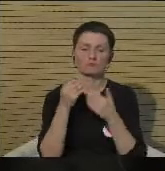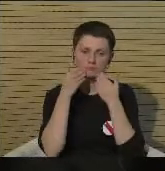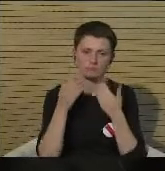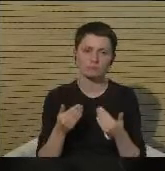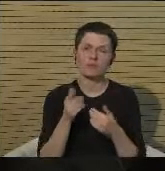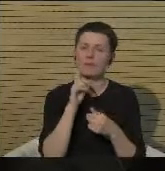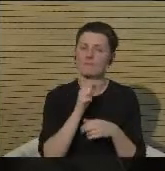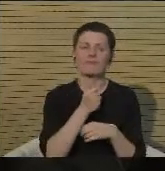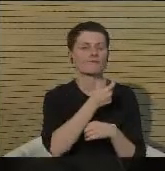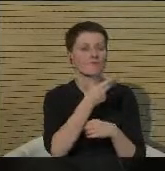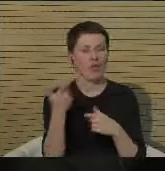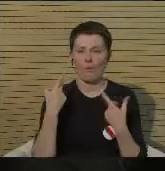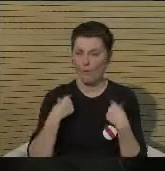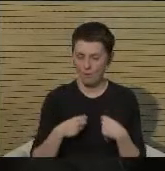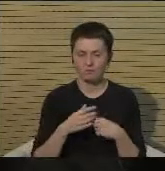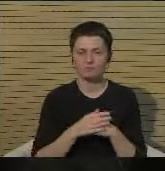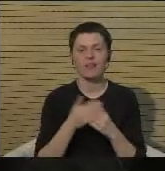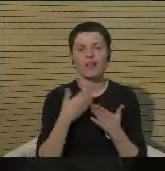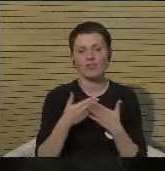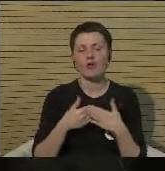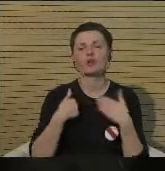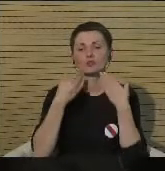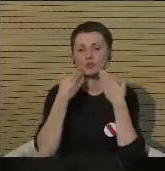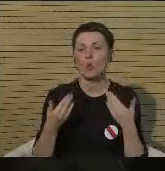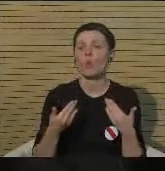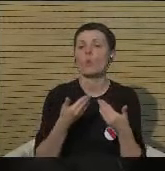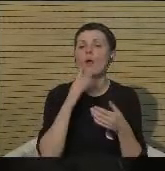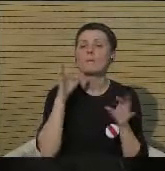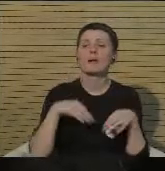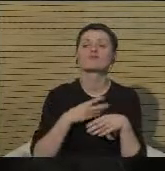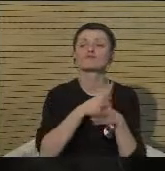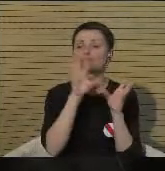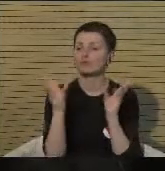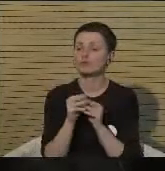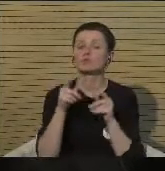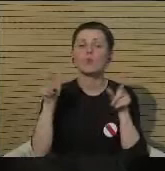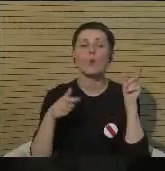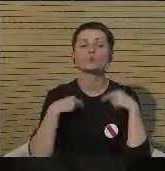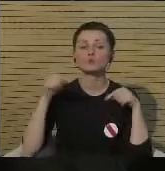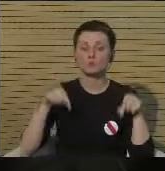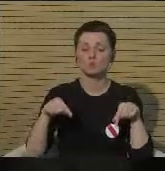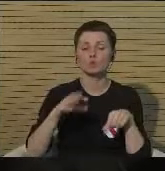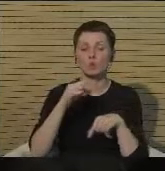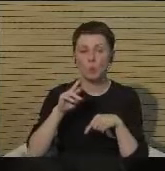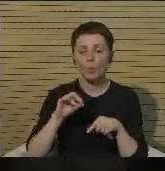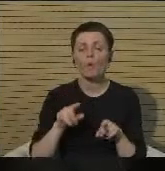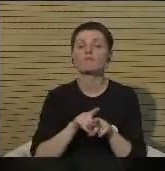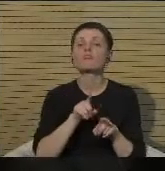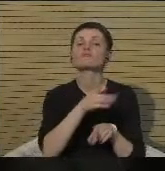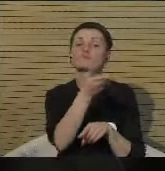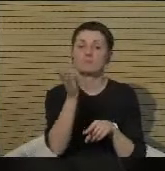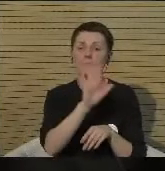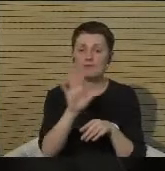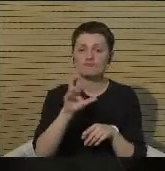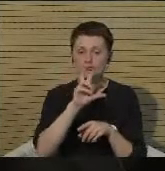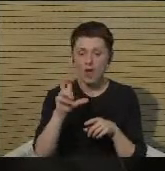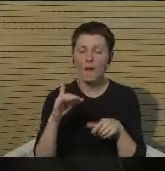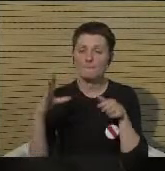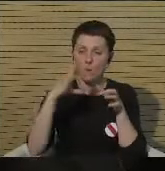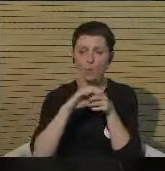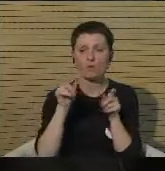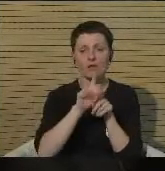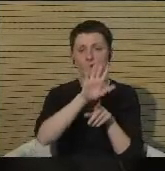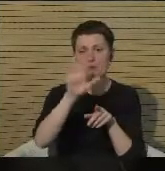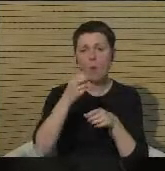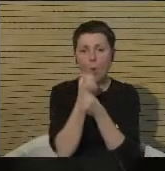of our meeting, and thanks very much of the technical staff and all our guests in the studio and you that